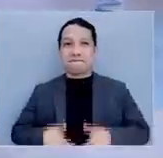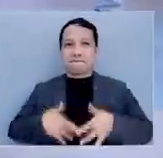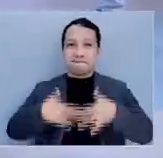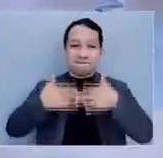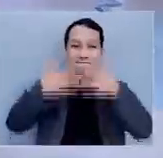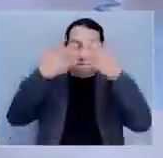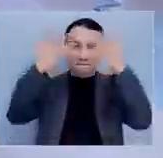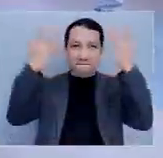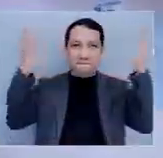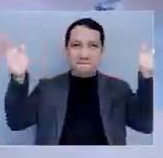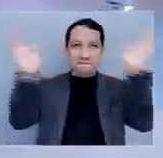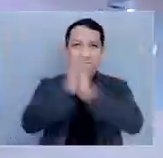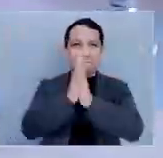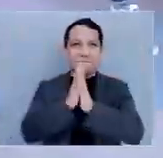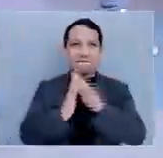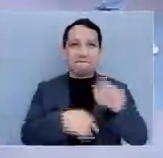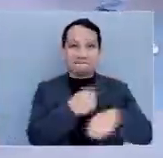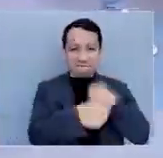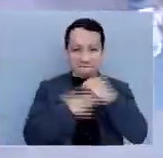And clap.